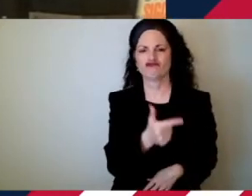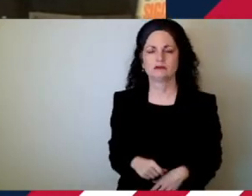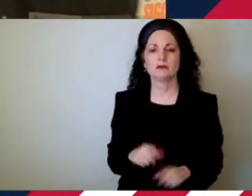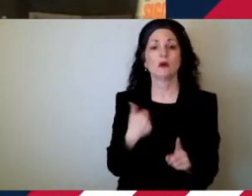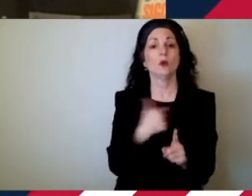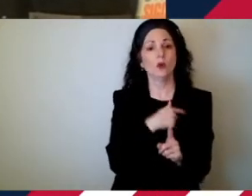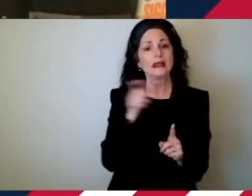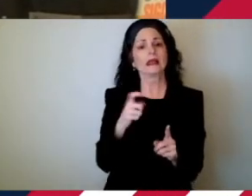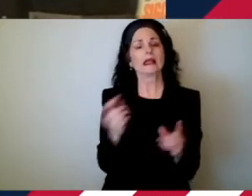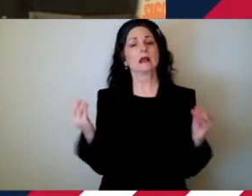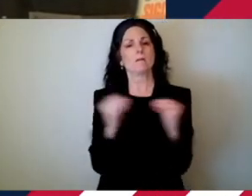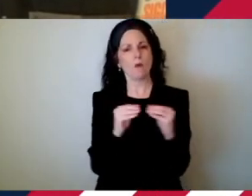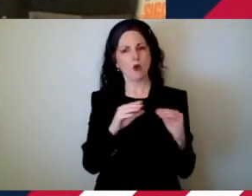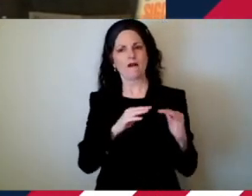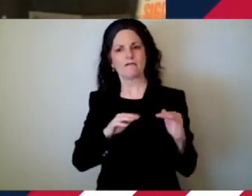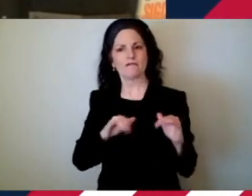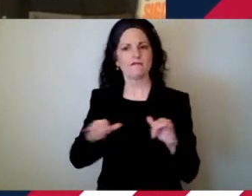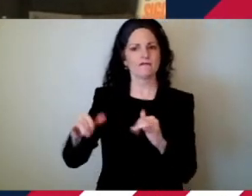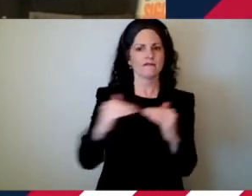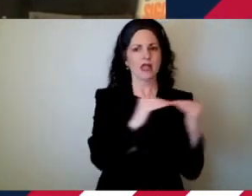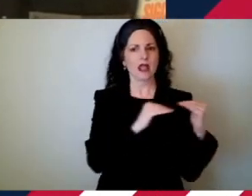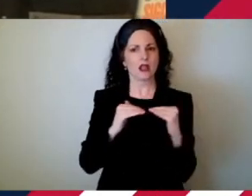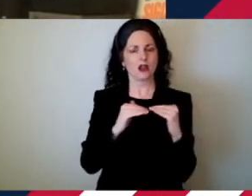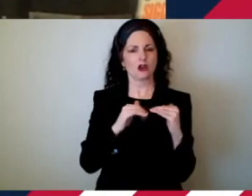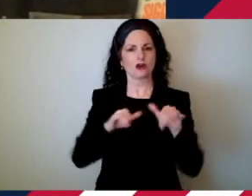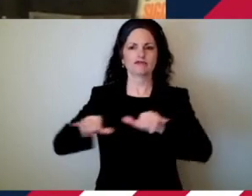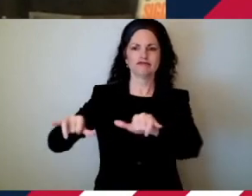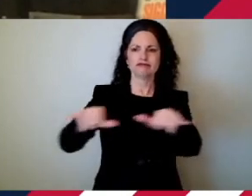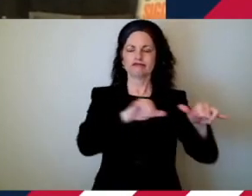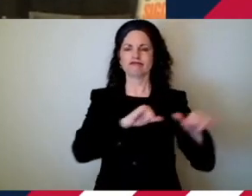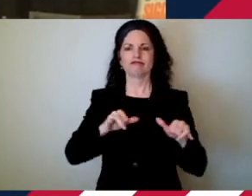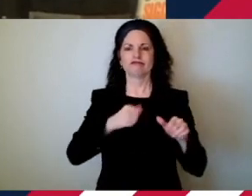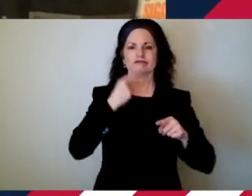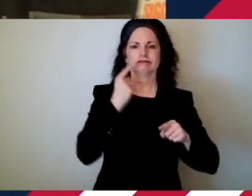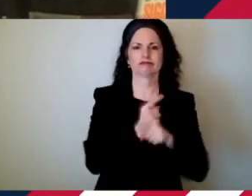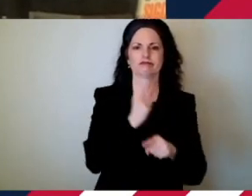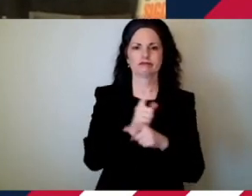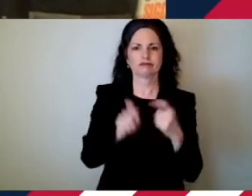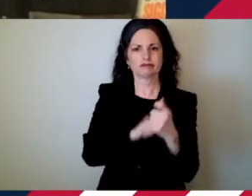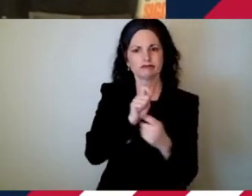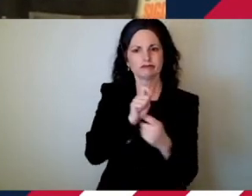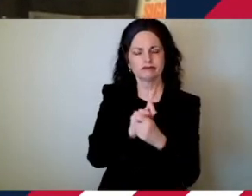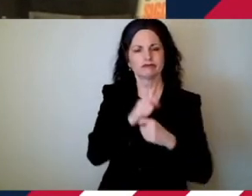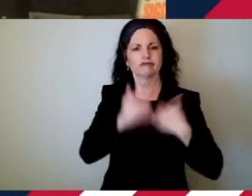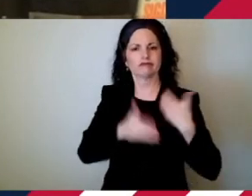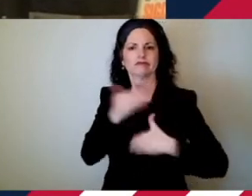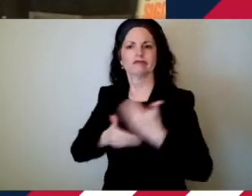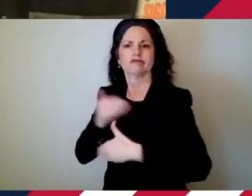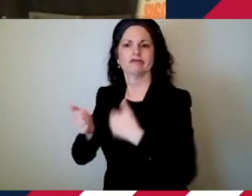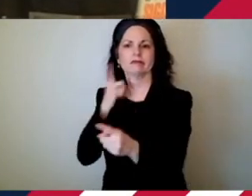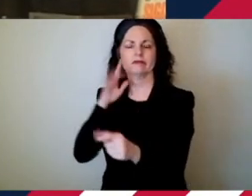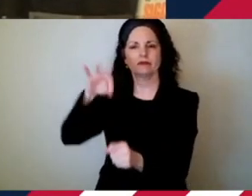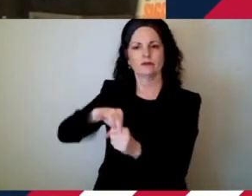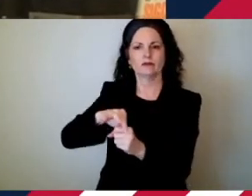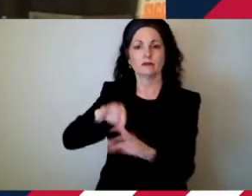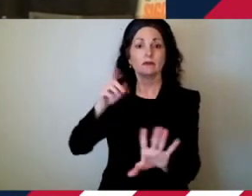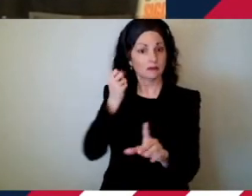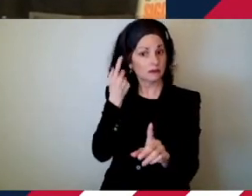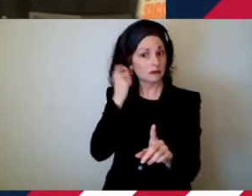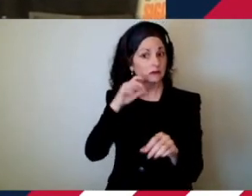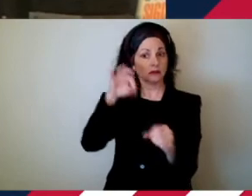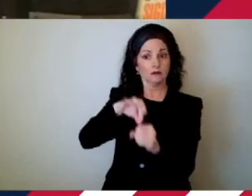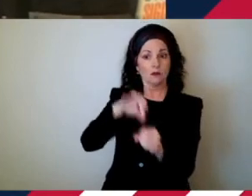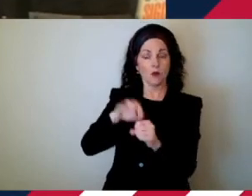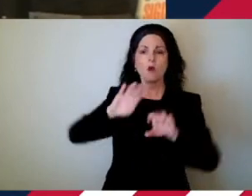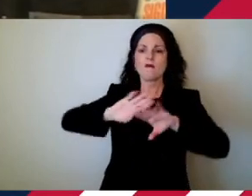more accessible, and less error-prone. The right to participate in elections should be open to all people, and our elections should